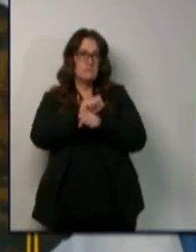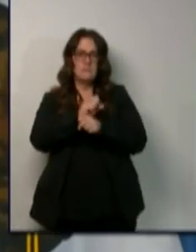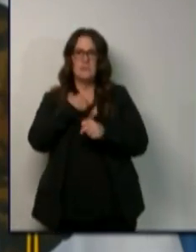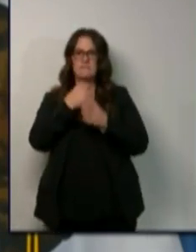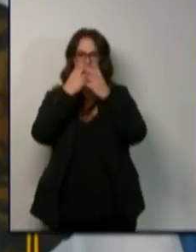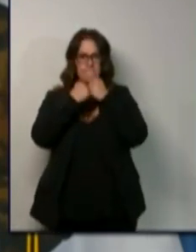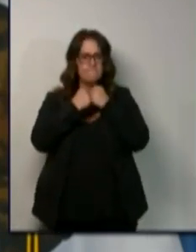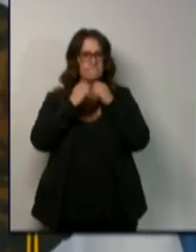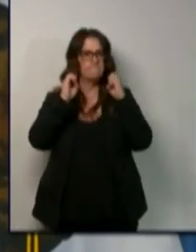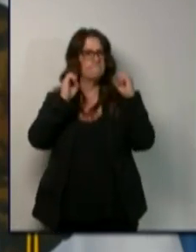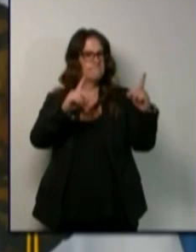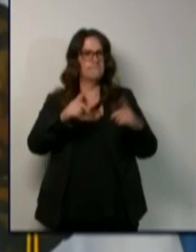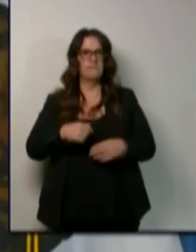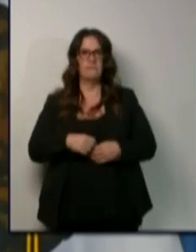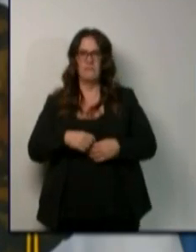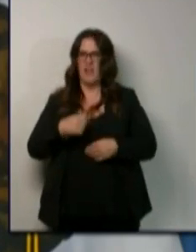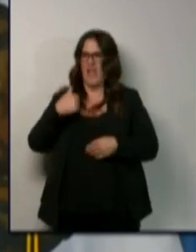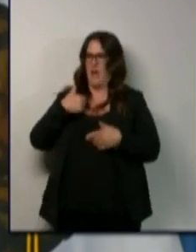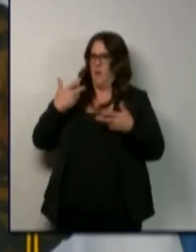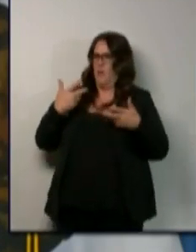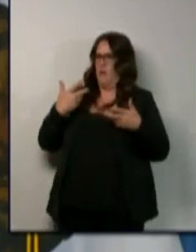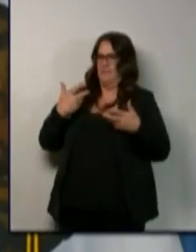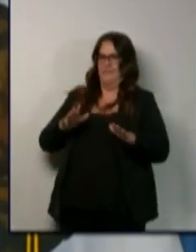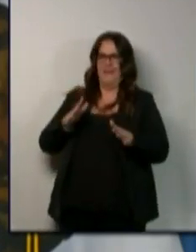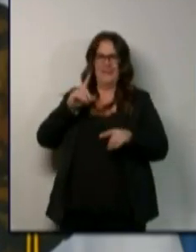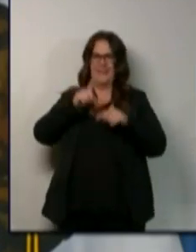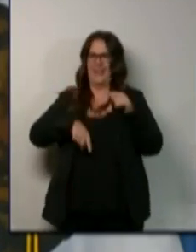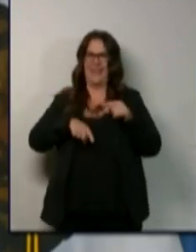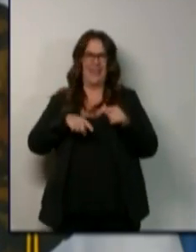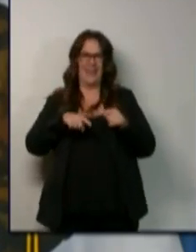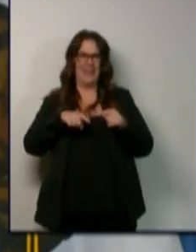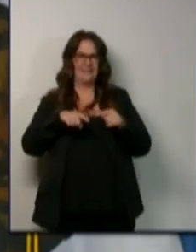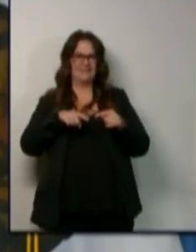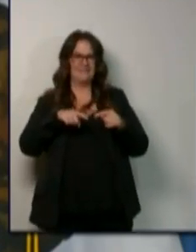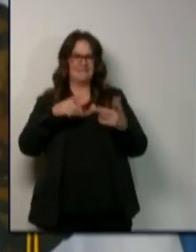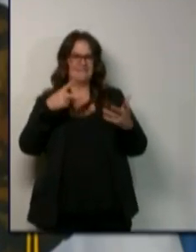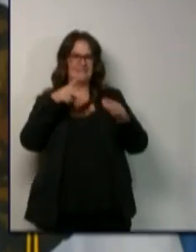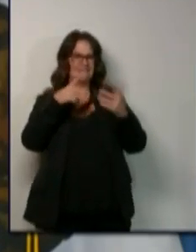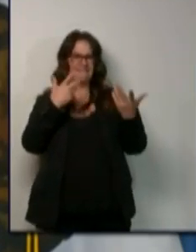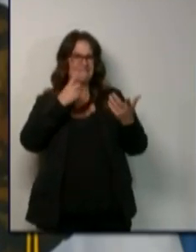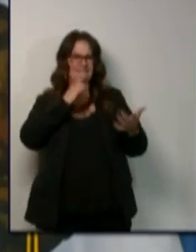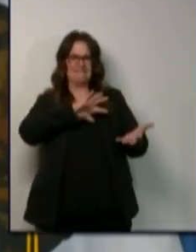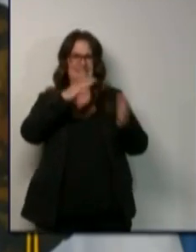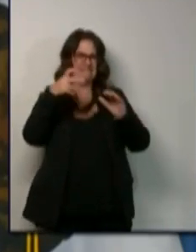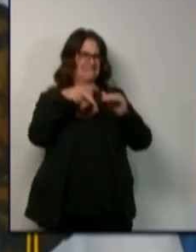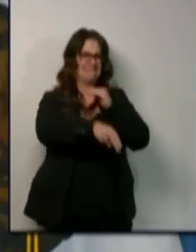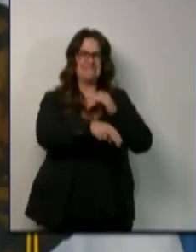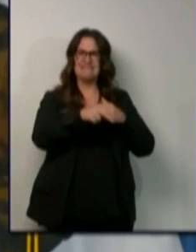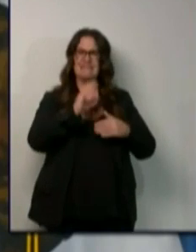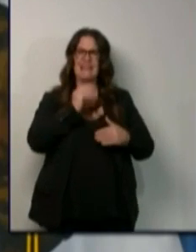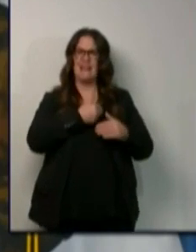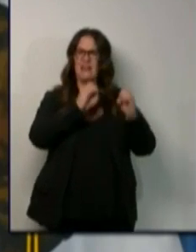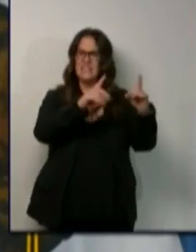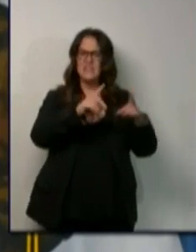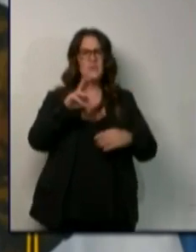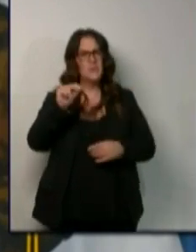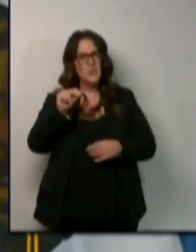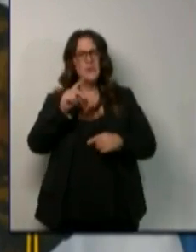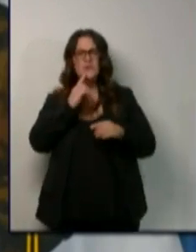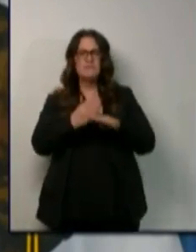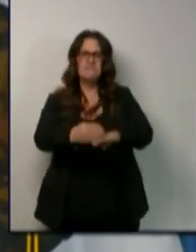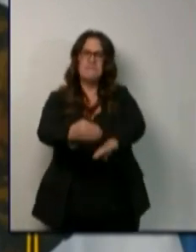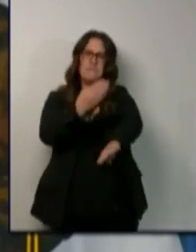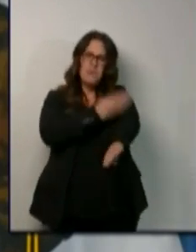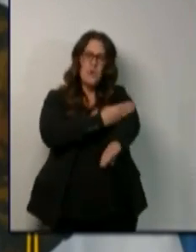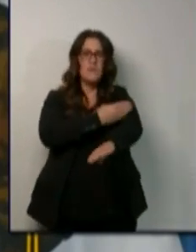of dismantling of a commitment we had made well over a year ago to substantially improve